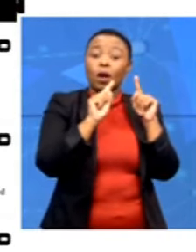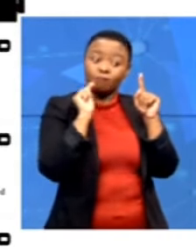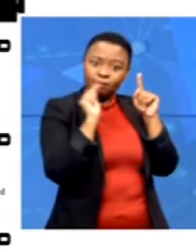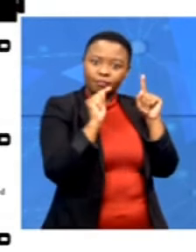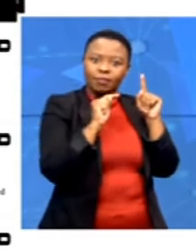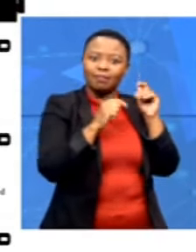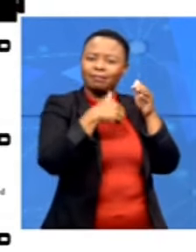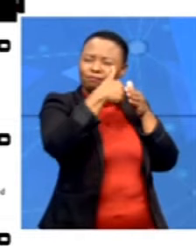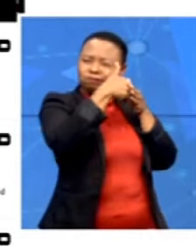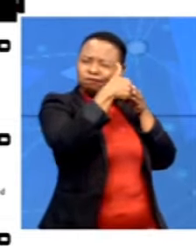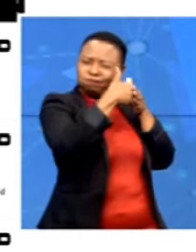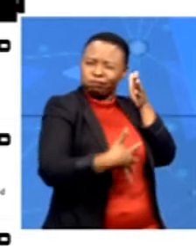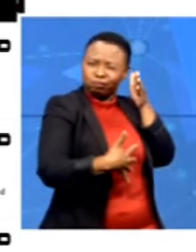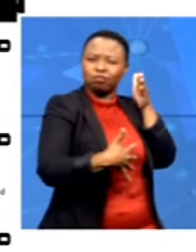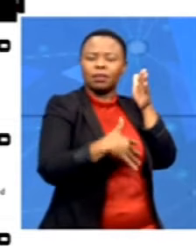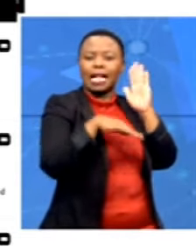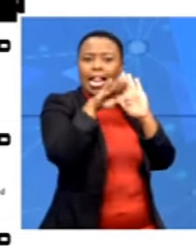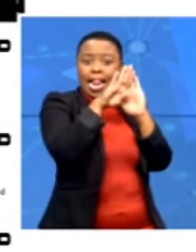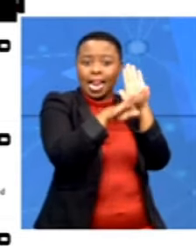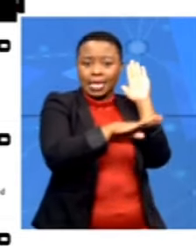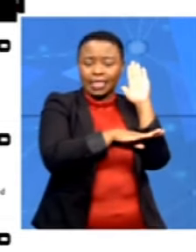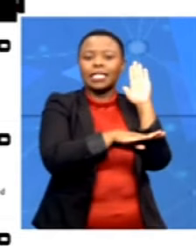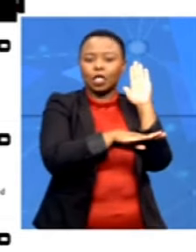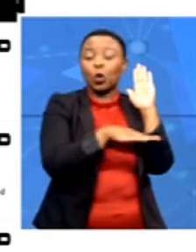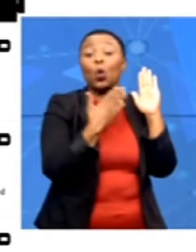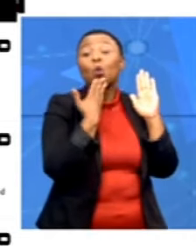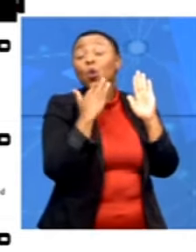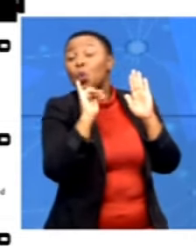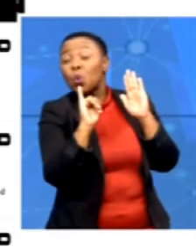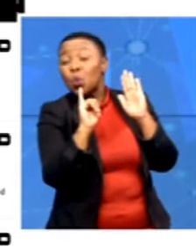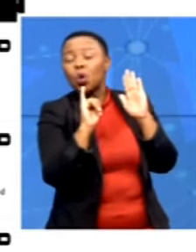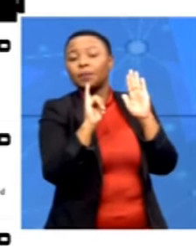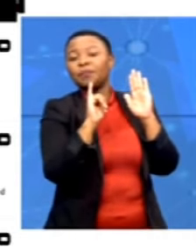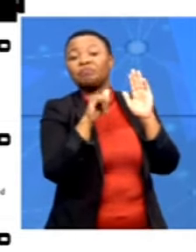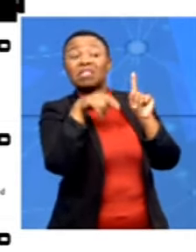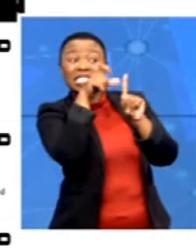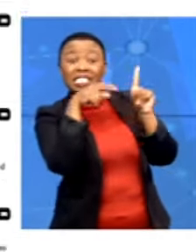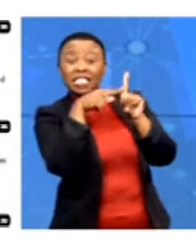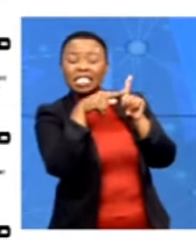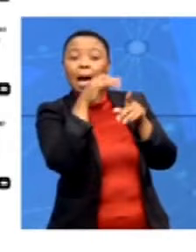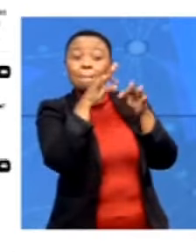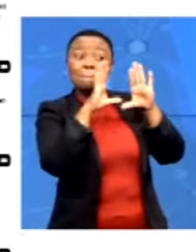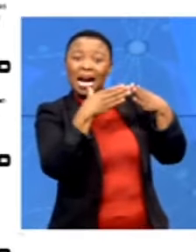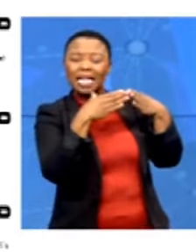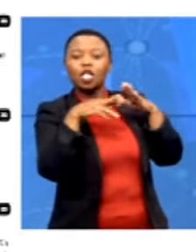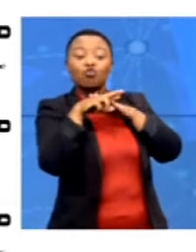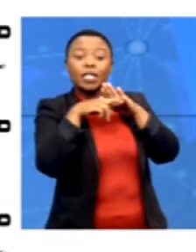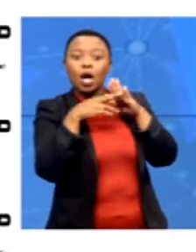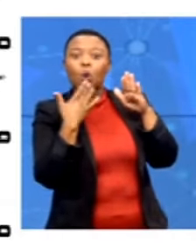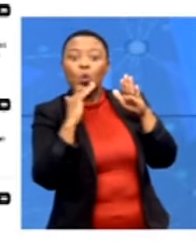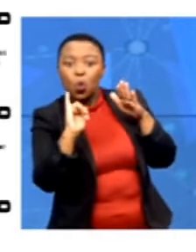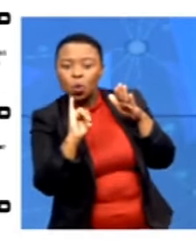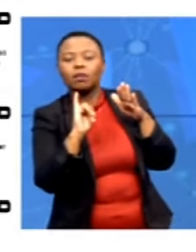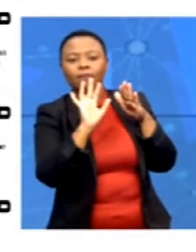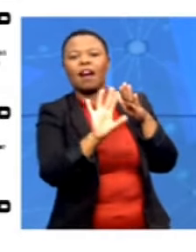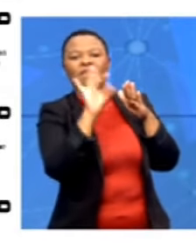want to know who the candidate for a specific party in your region is, this is where you find all that. So we've got all this information, and